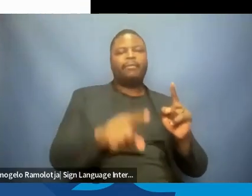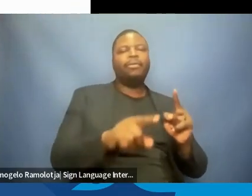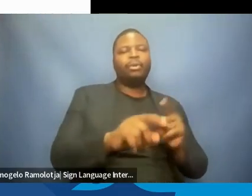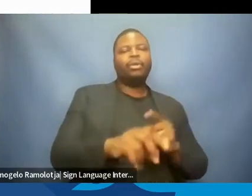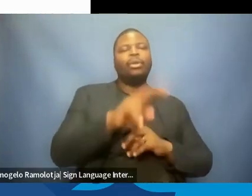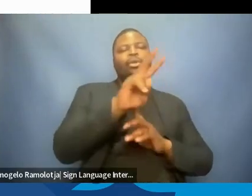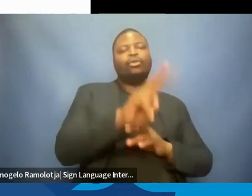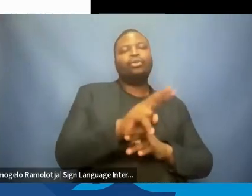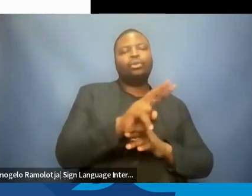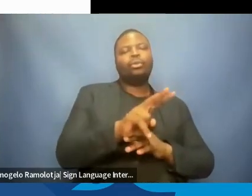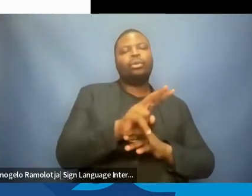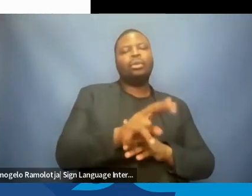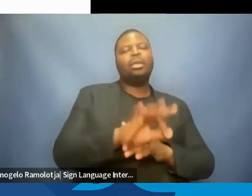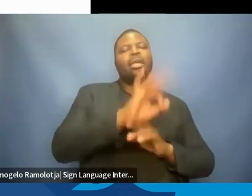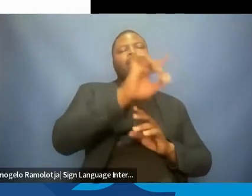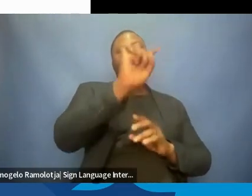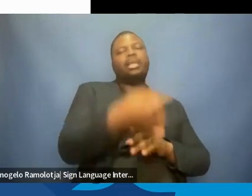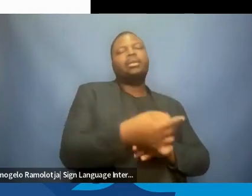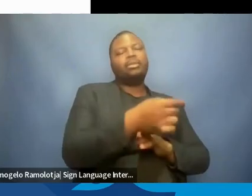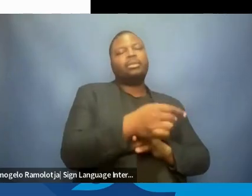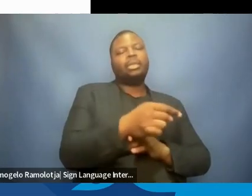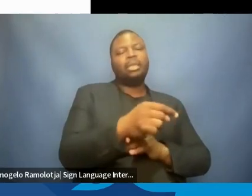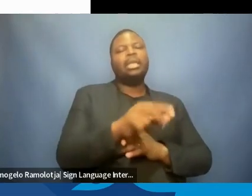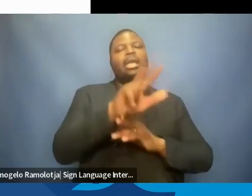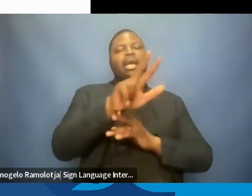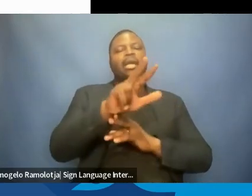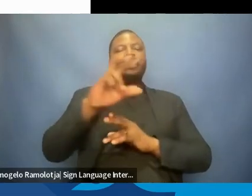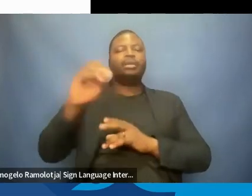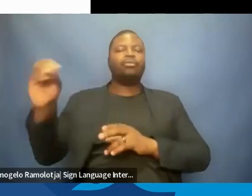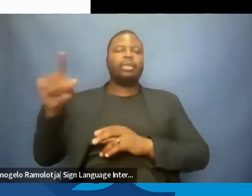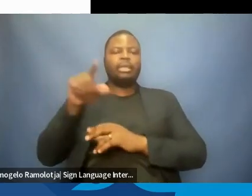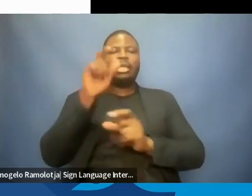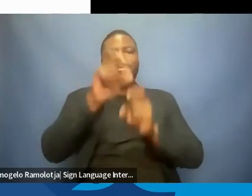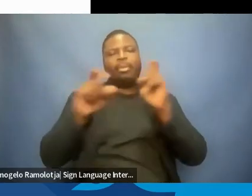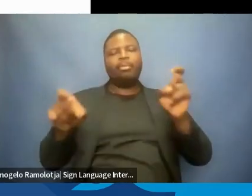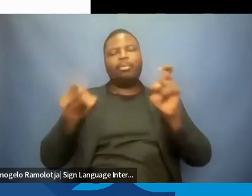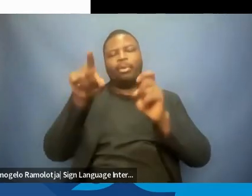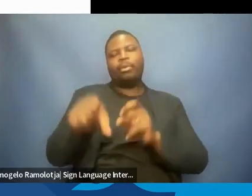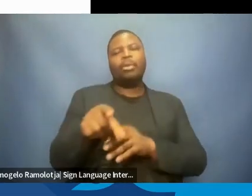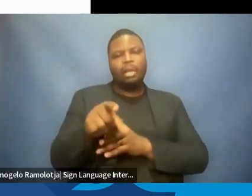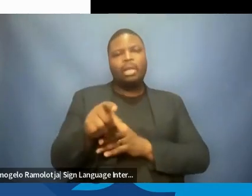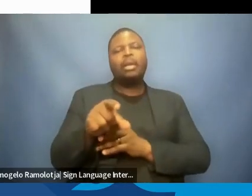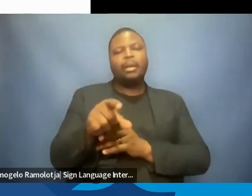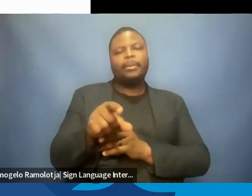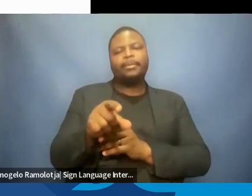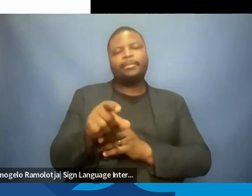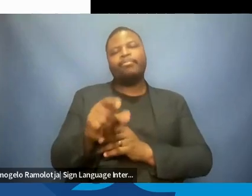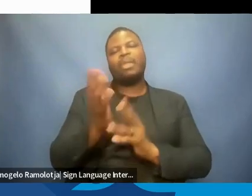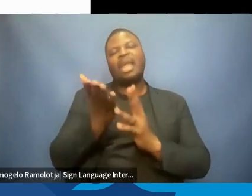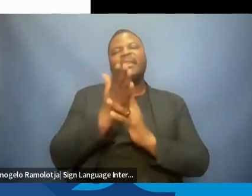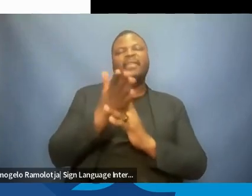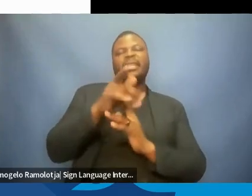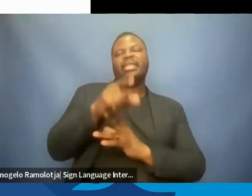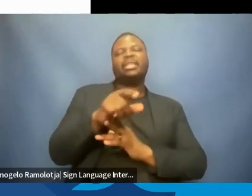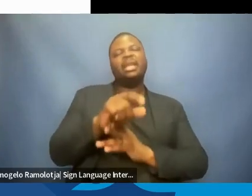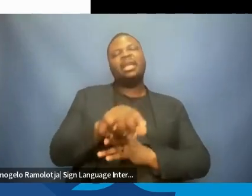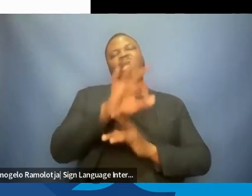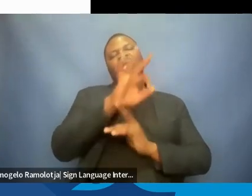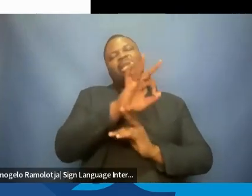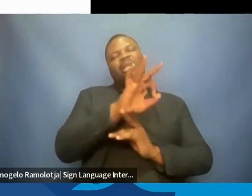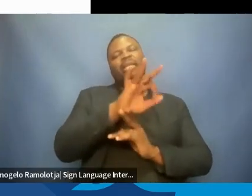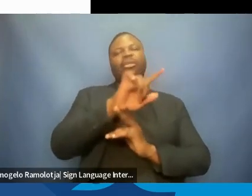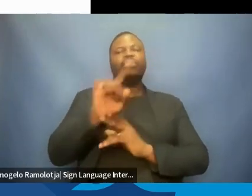24 and June 25 this year, our teams conducted 253 outreaches, targeted outreaches, where we